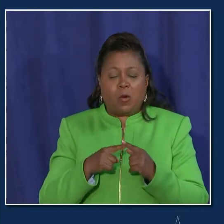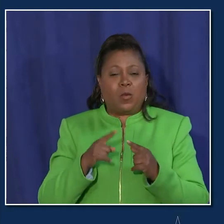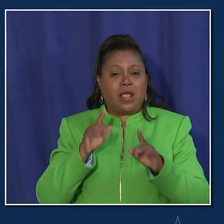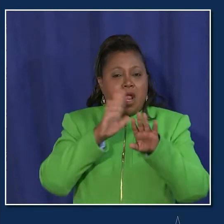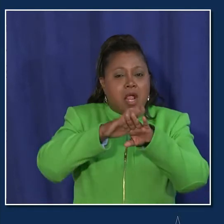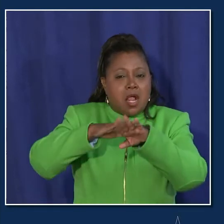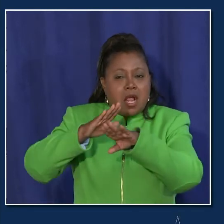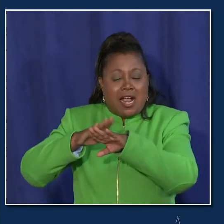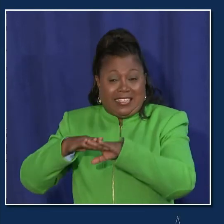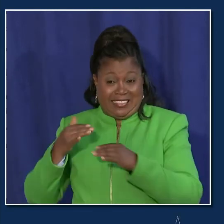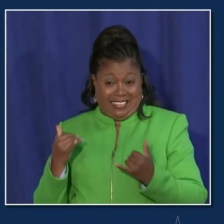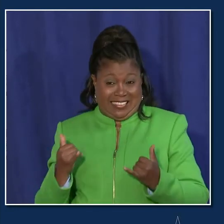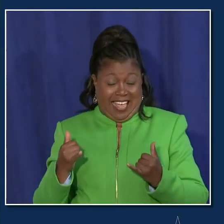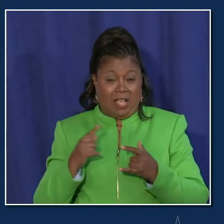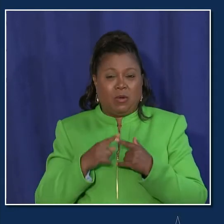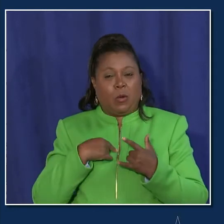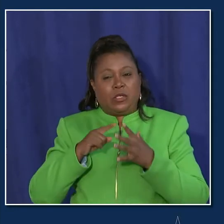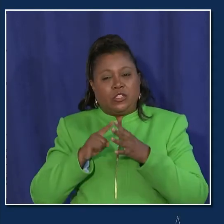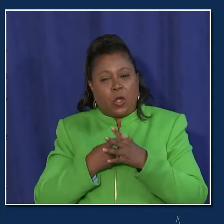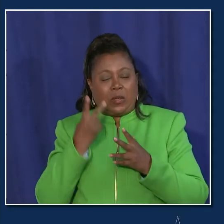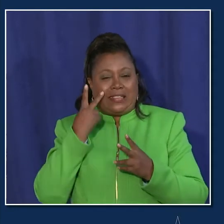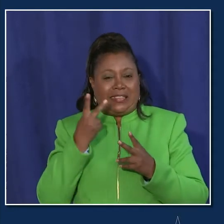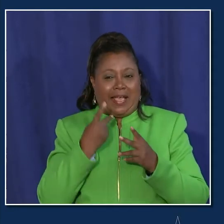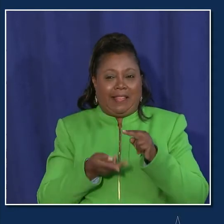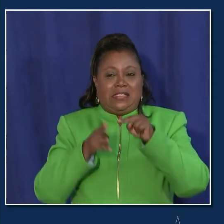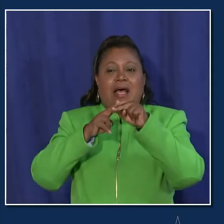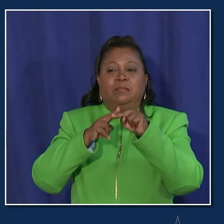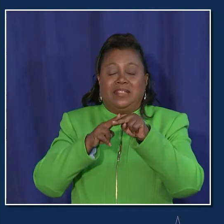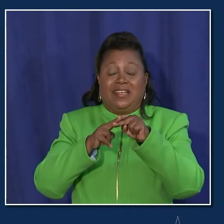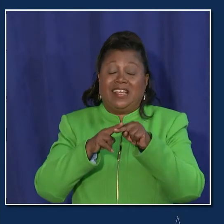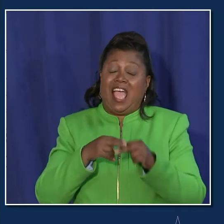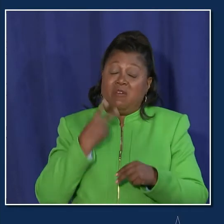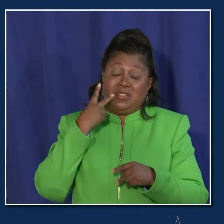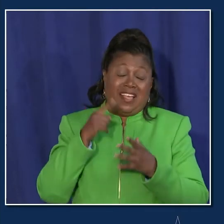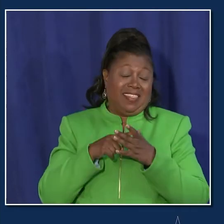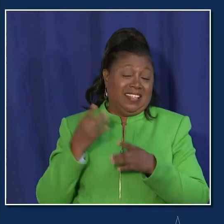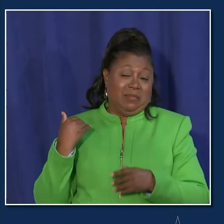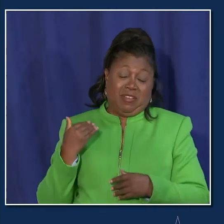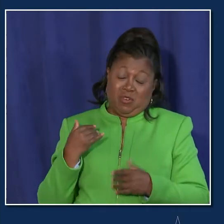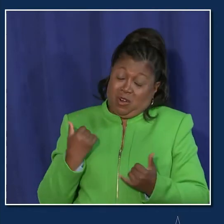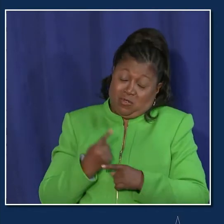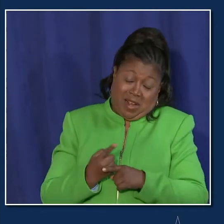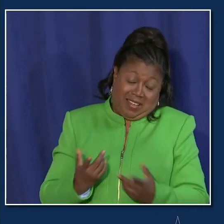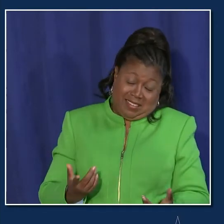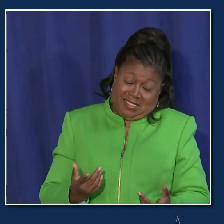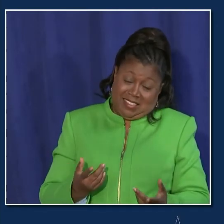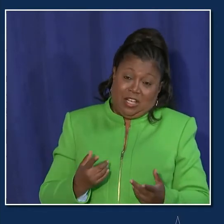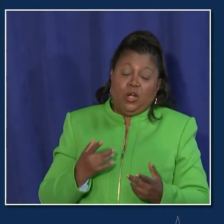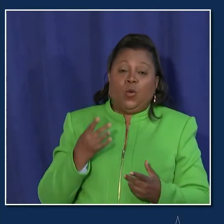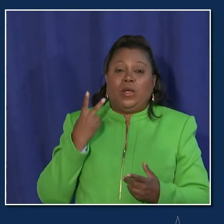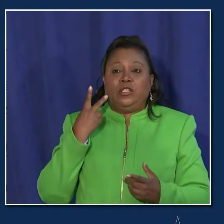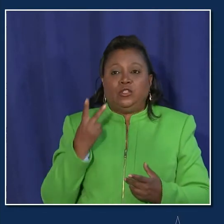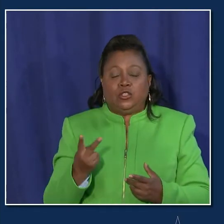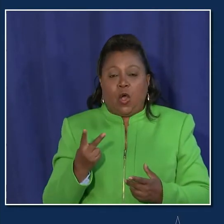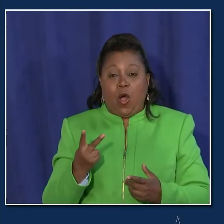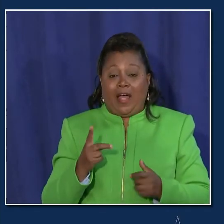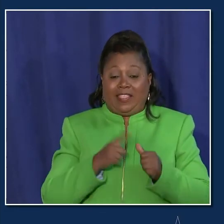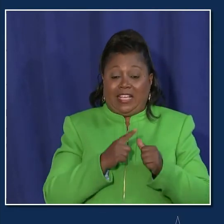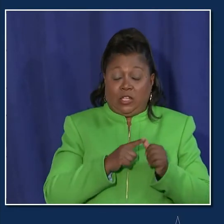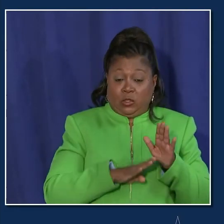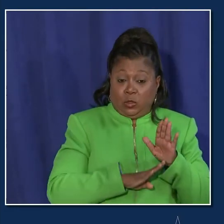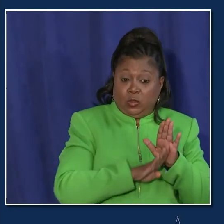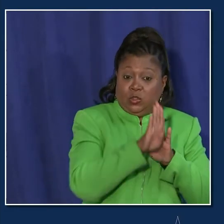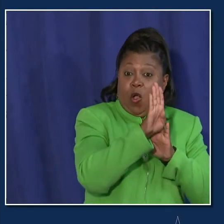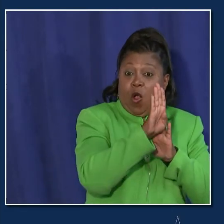the alarm today because we're starting to see this uptick. And we've seen this before, right? We saw the initial